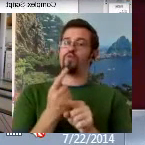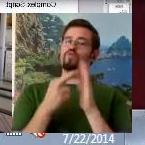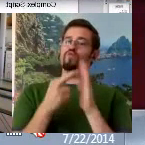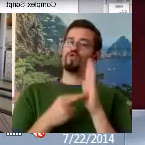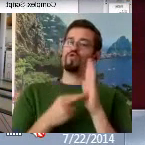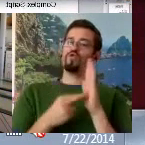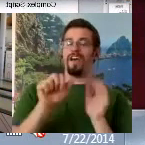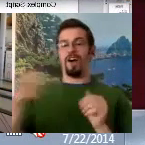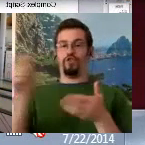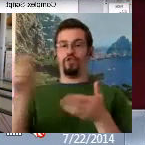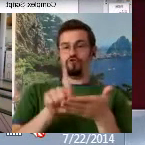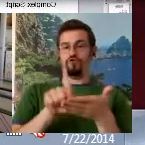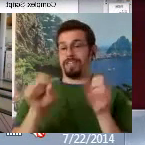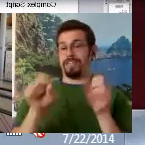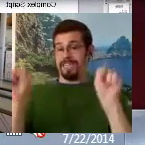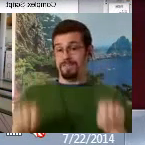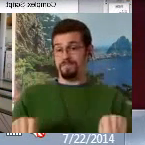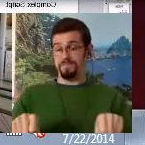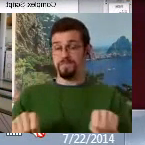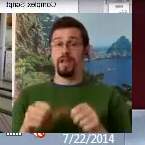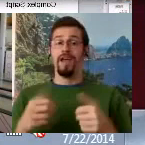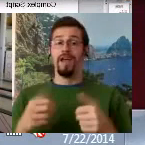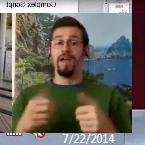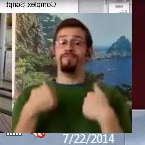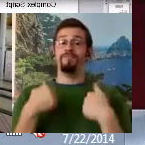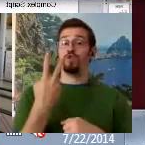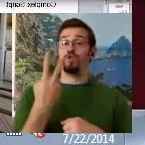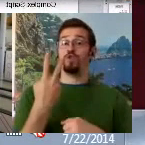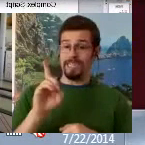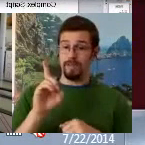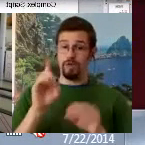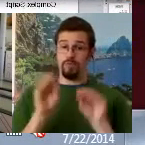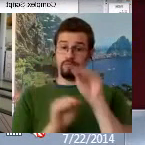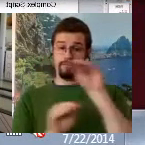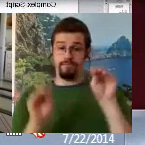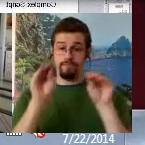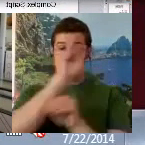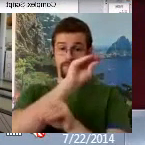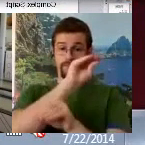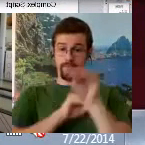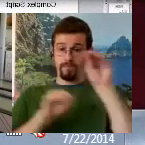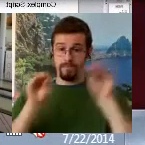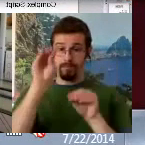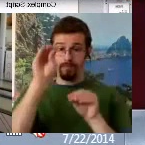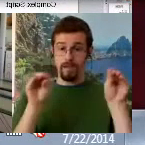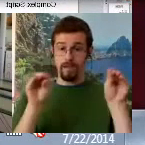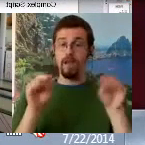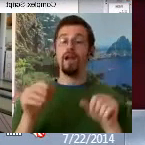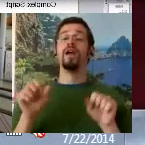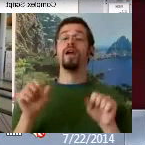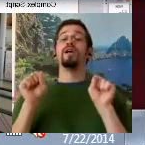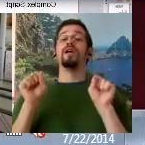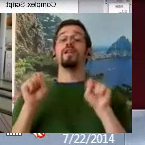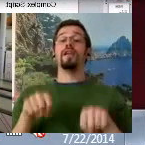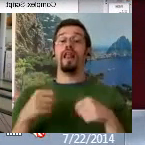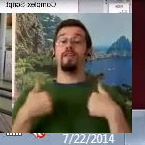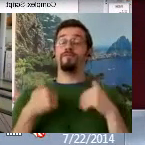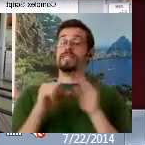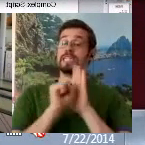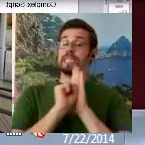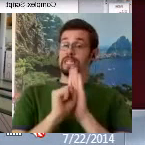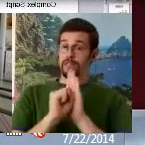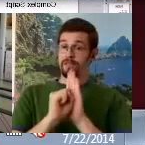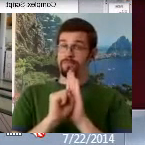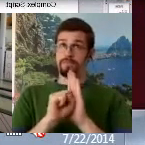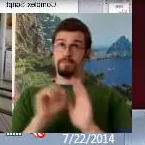call it the complex. It has the 2-dimensional positioning. So you tell it the symbols that you want, and you